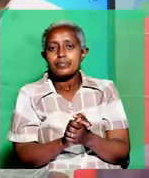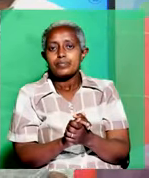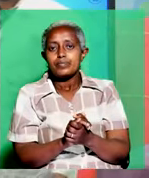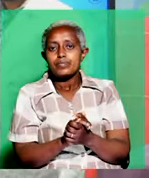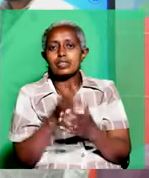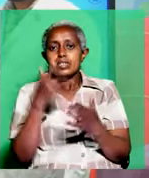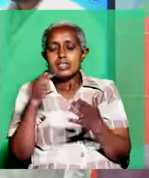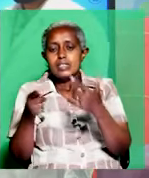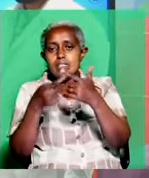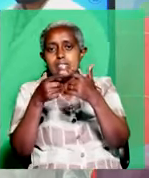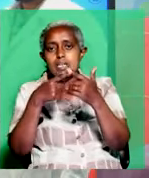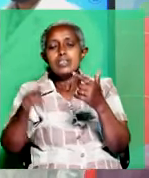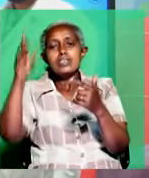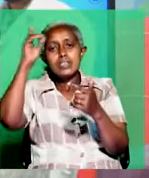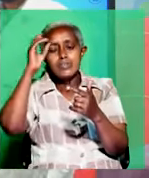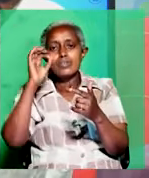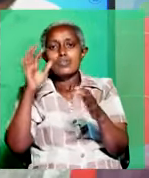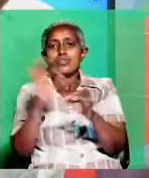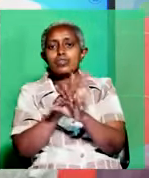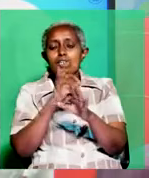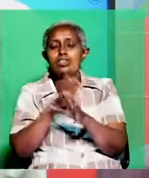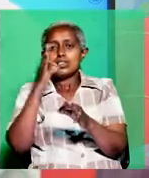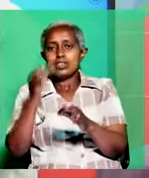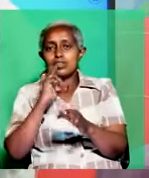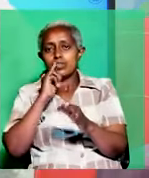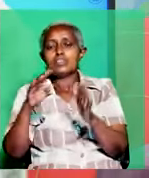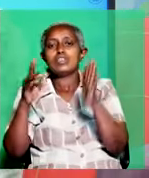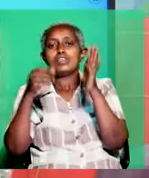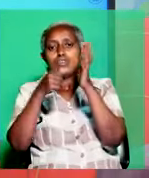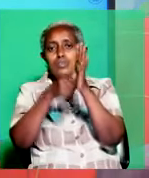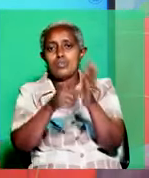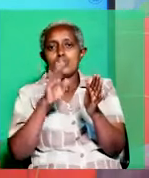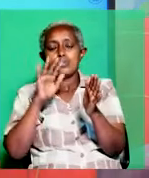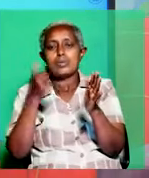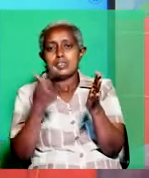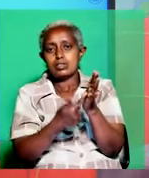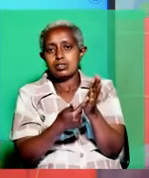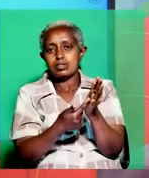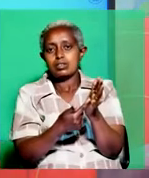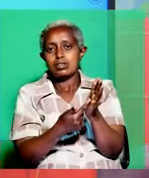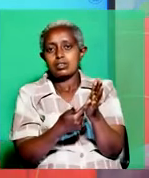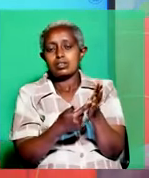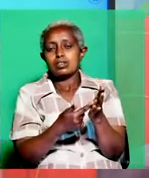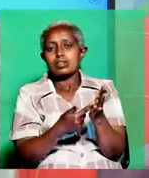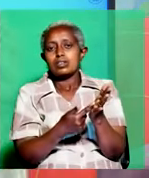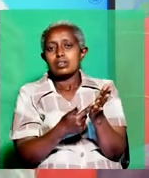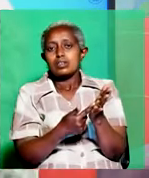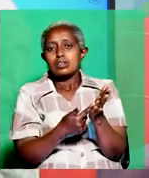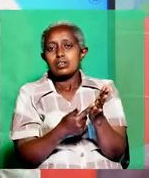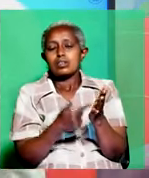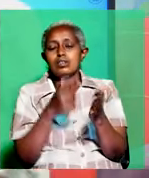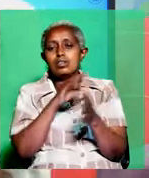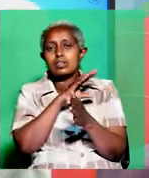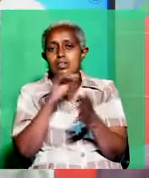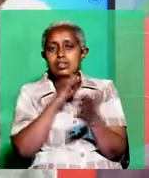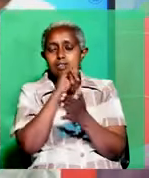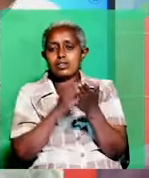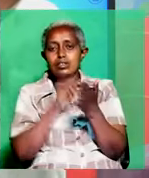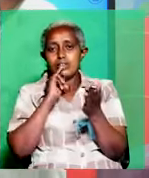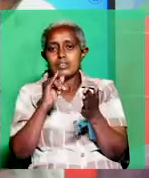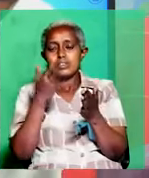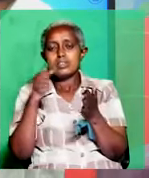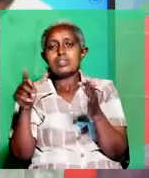The second derivative of a function f is denoted by this one. It's denoted by this, and it is the derivative